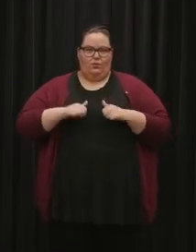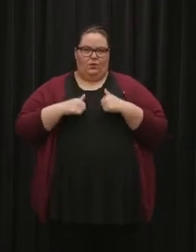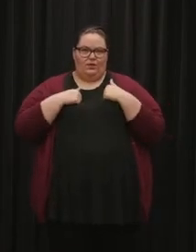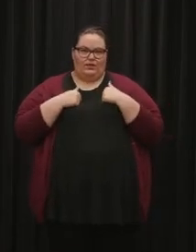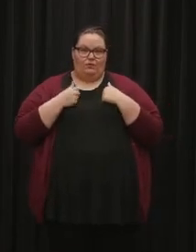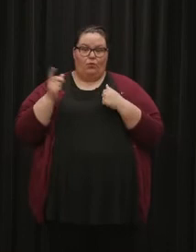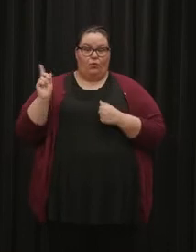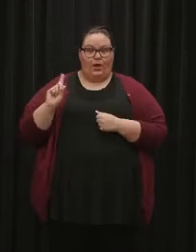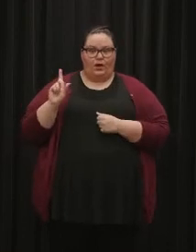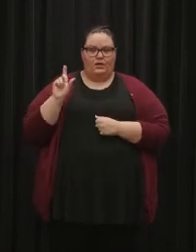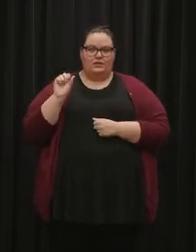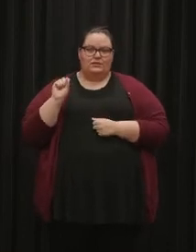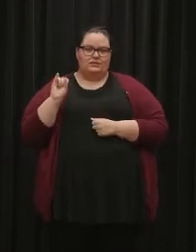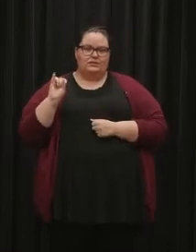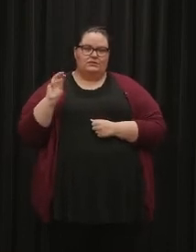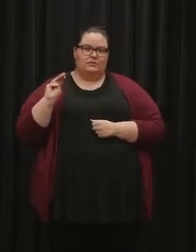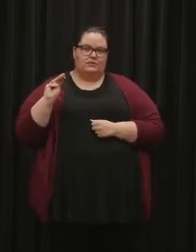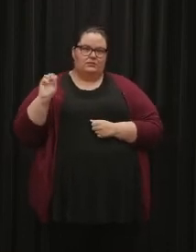of Sims Court today.